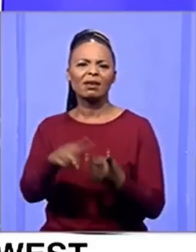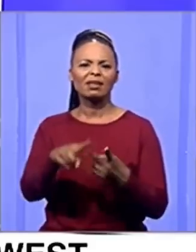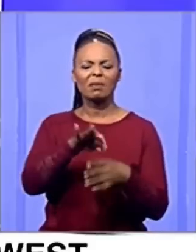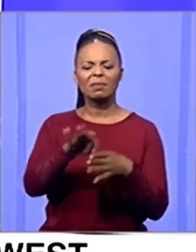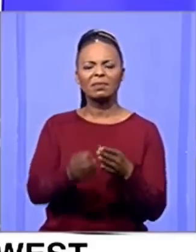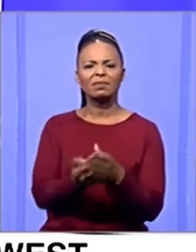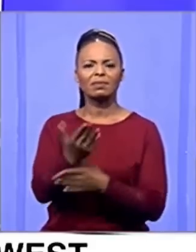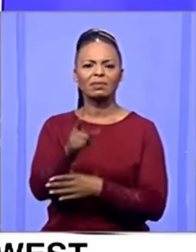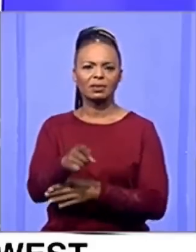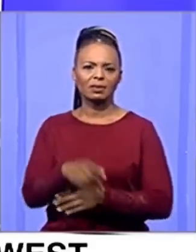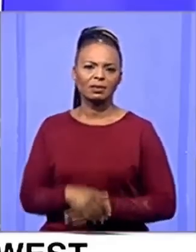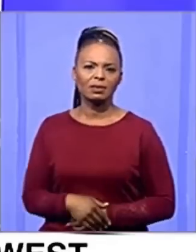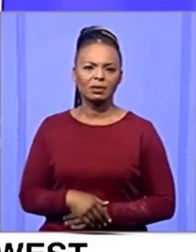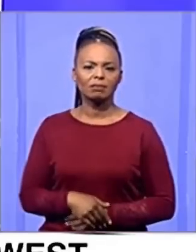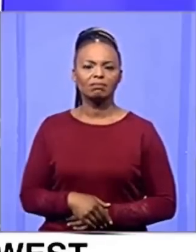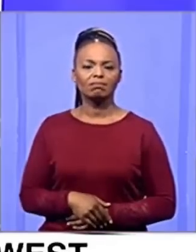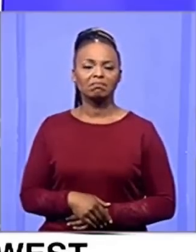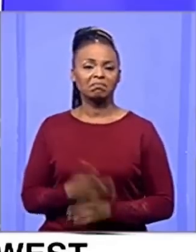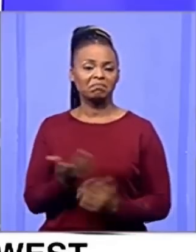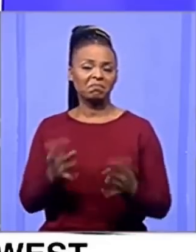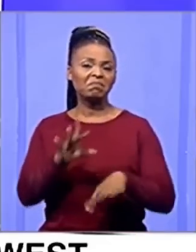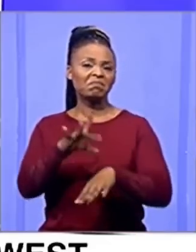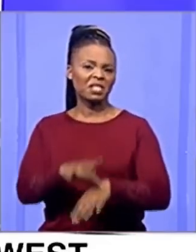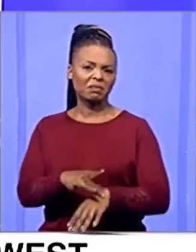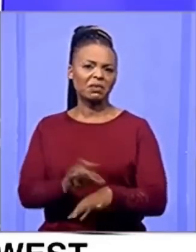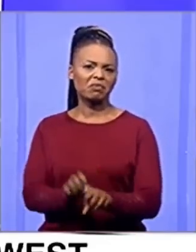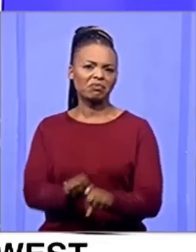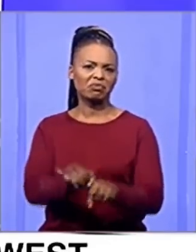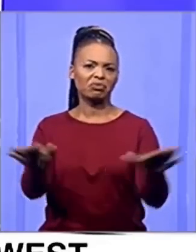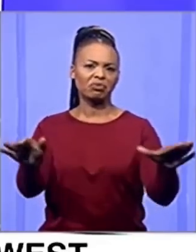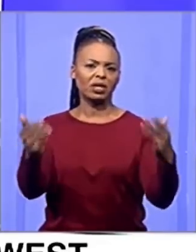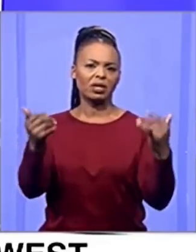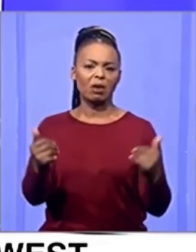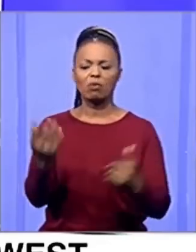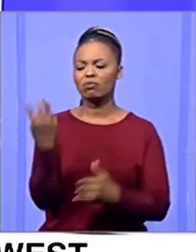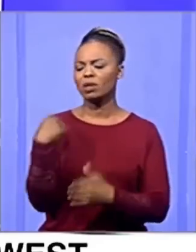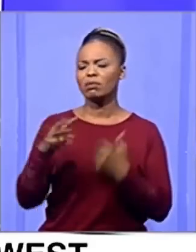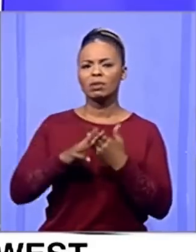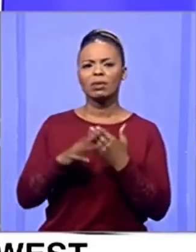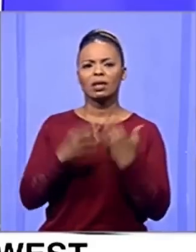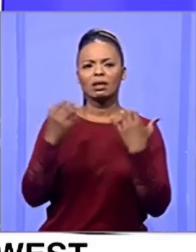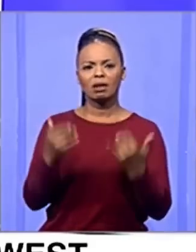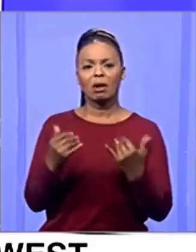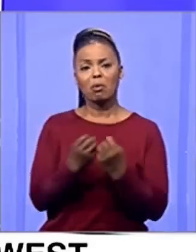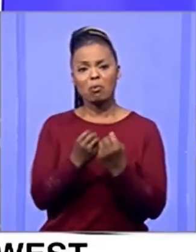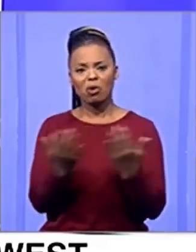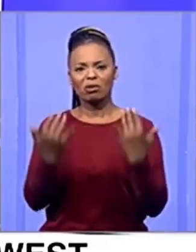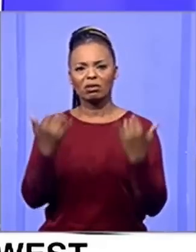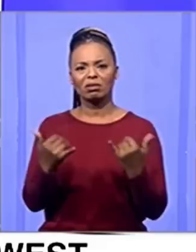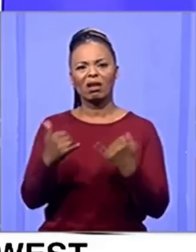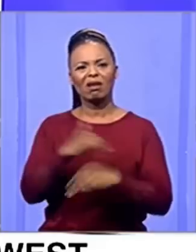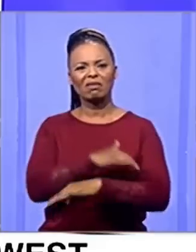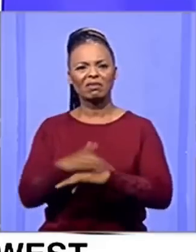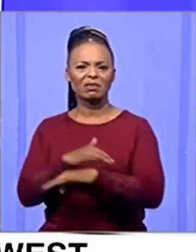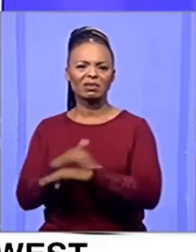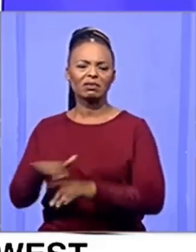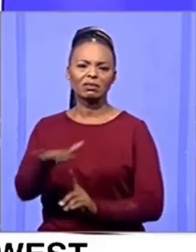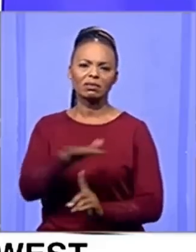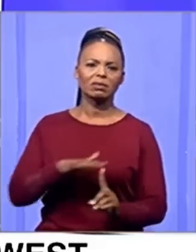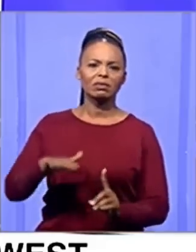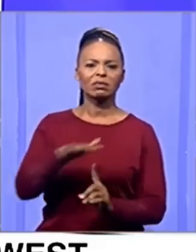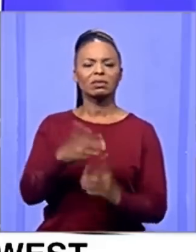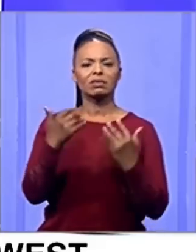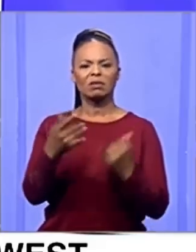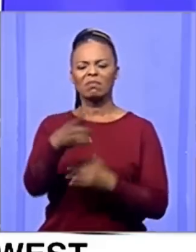kgahlamelo ya kapa kgonahalo ya sewa. Sena se tla ka morao hore dibekeng tse mmalwa tse fetileng dihwai tse thuthuang tsa motsaneng wa Tlapeng haufi le